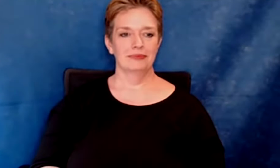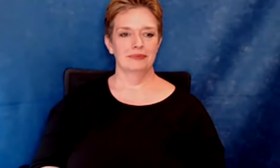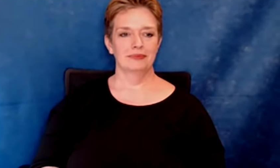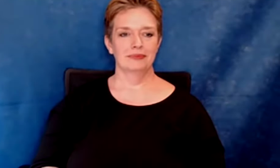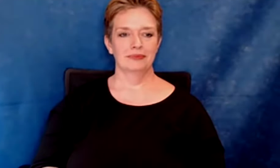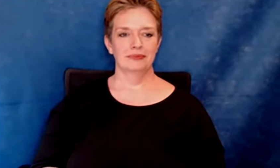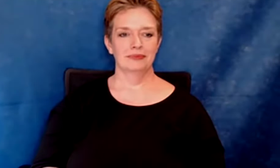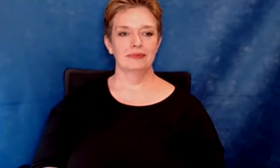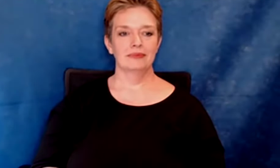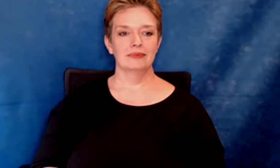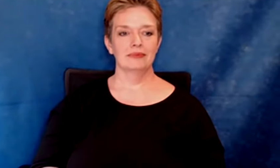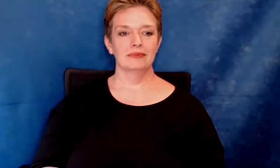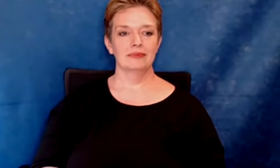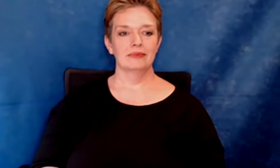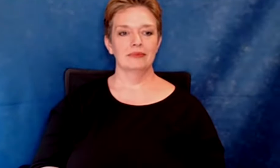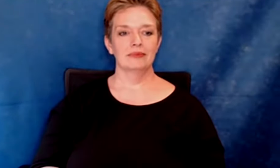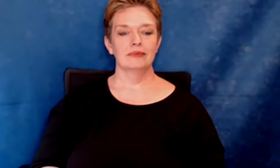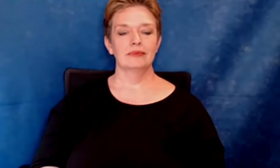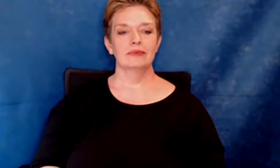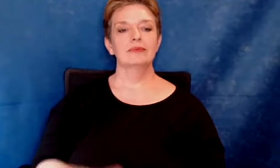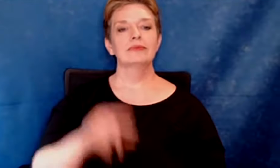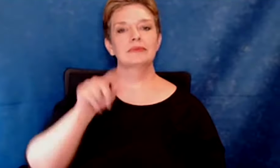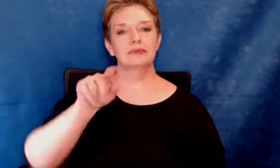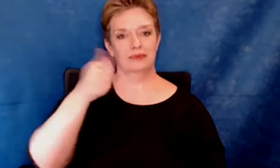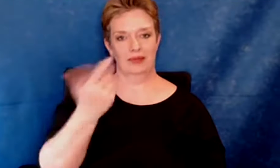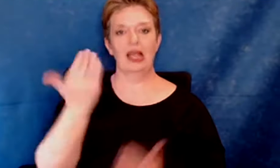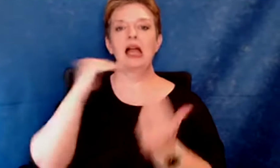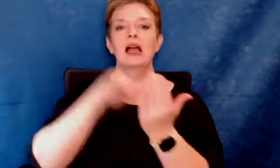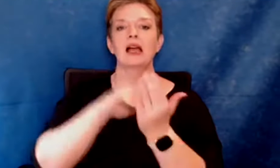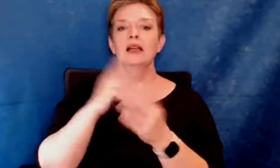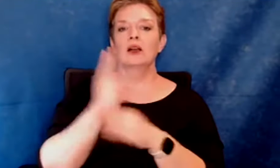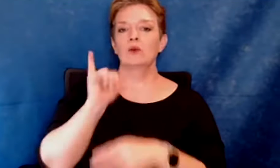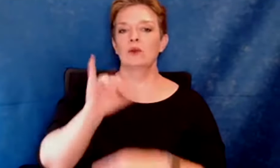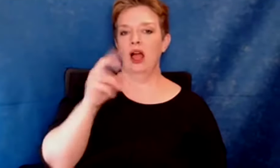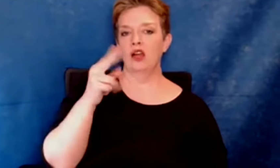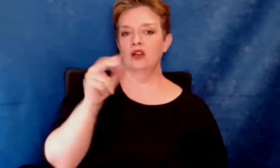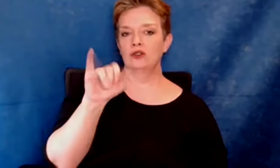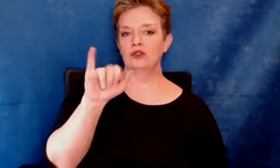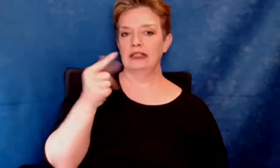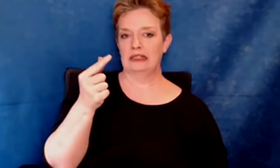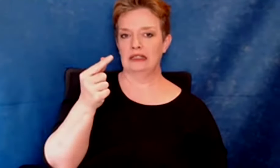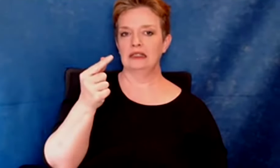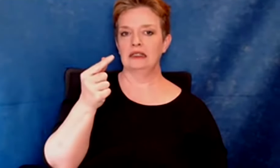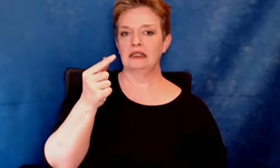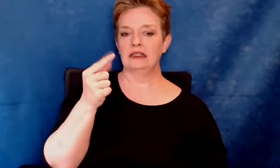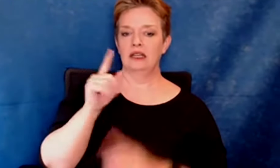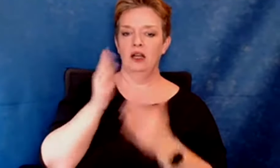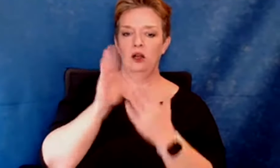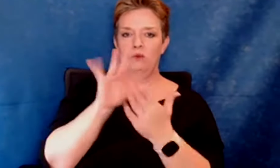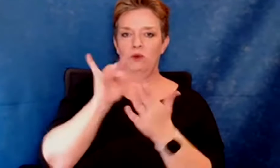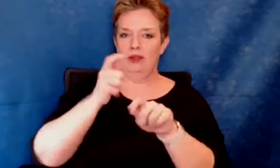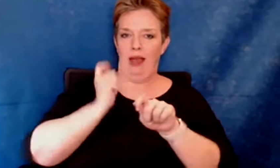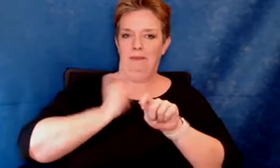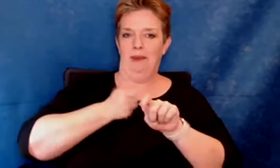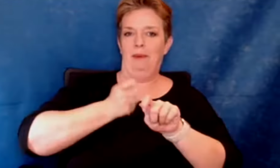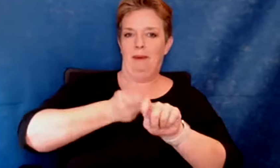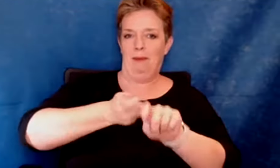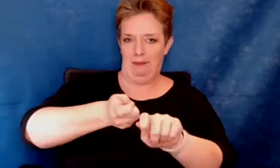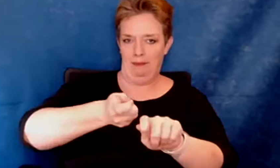Another piece here. This is done with the chasing technique, but I just like the